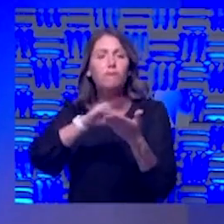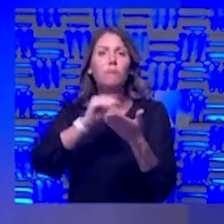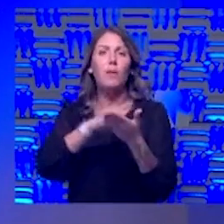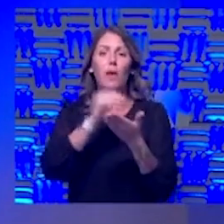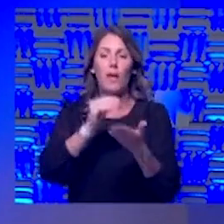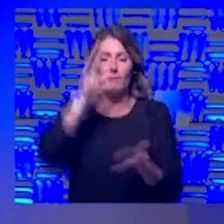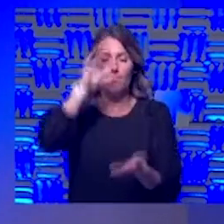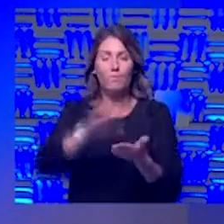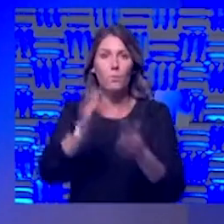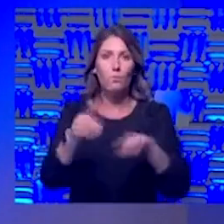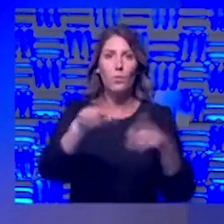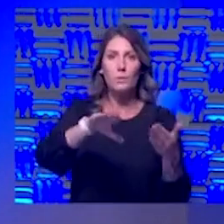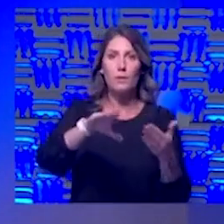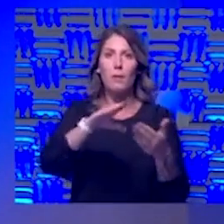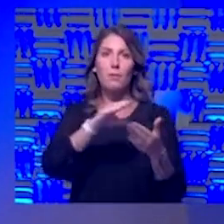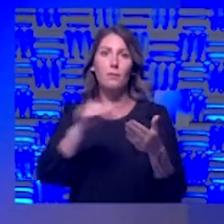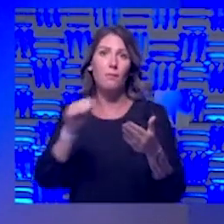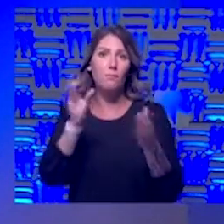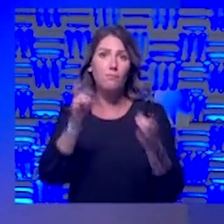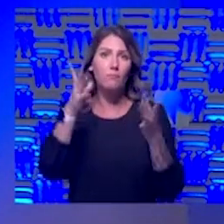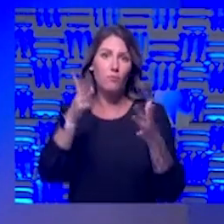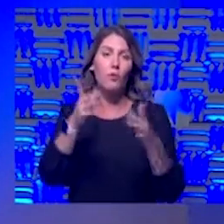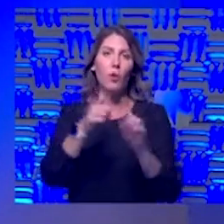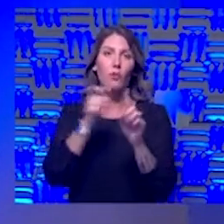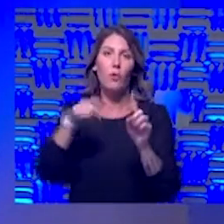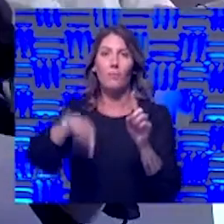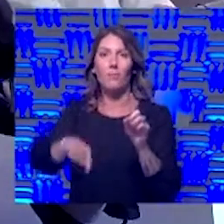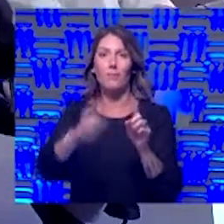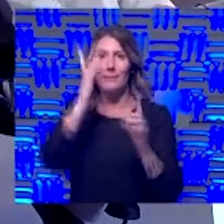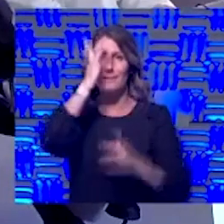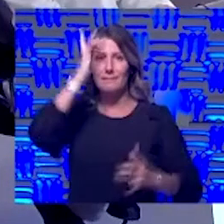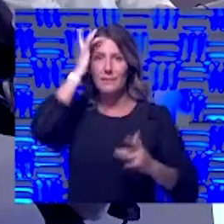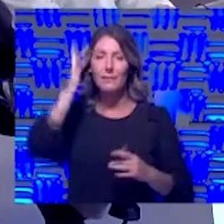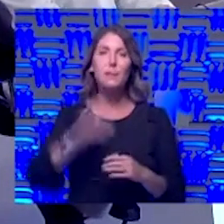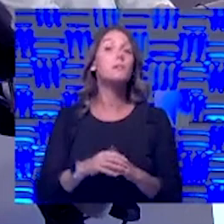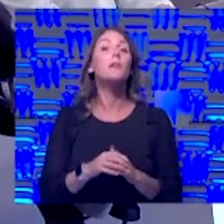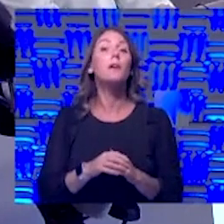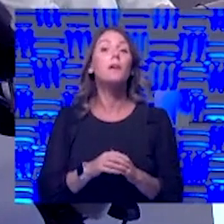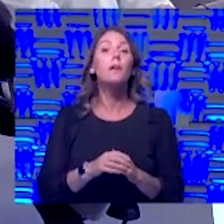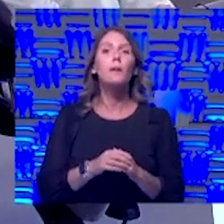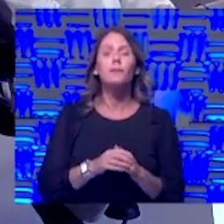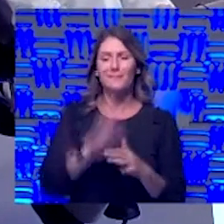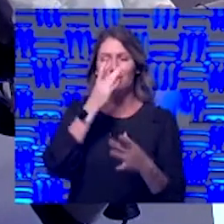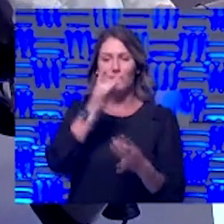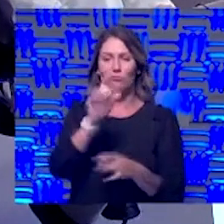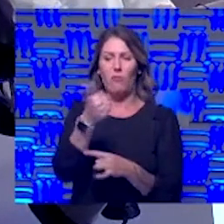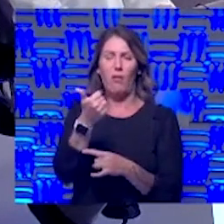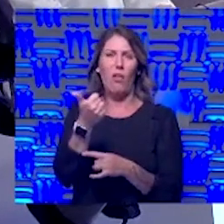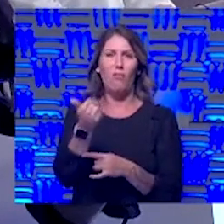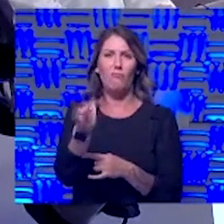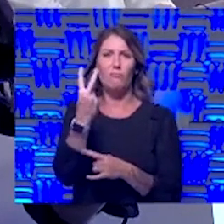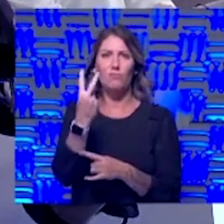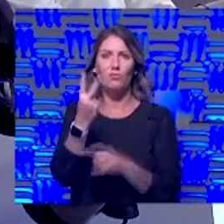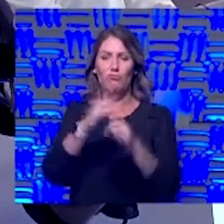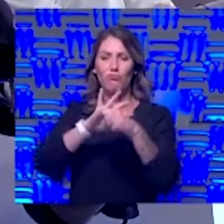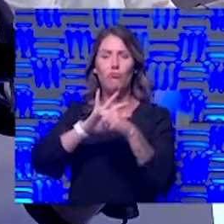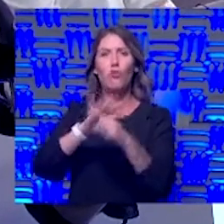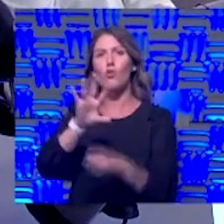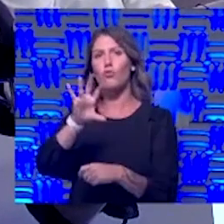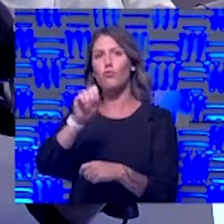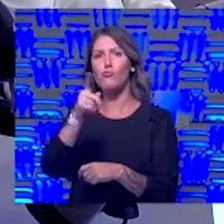decrease the mortality and morbidity from this disease. And it was interesting, the other two coronaviruses that have caused lung